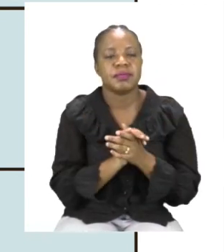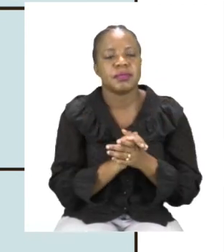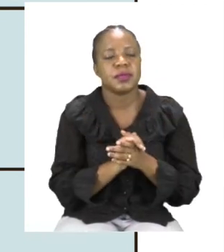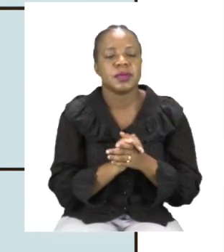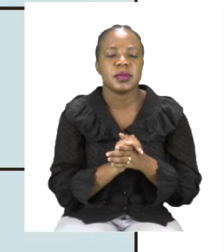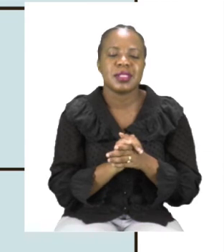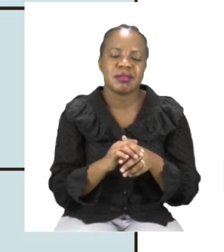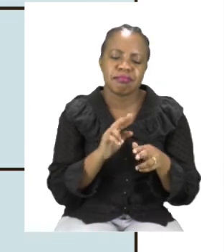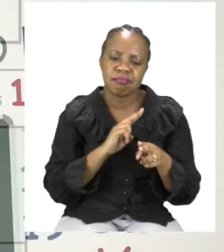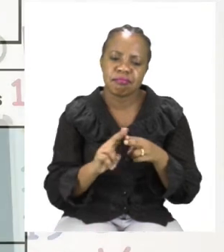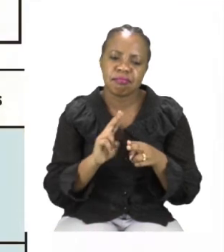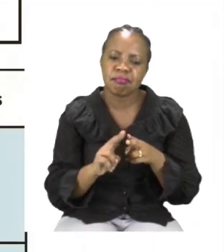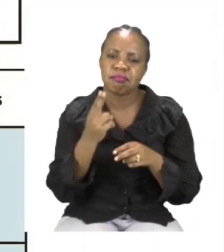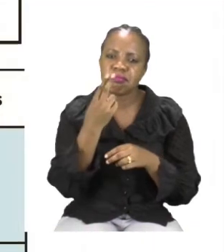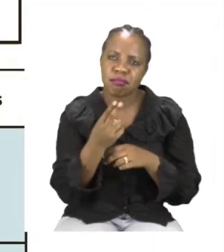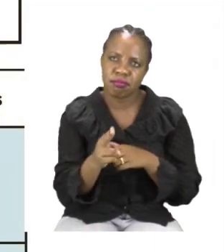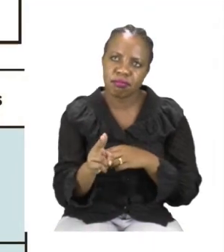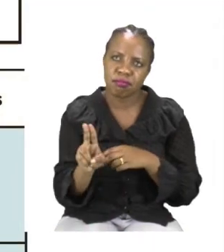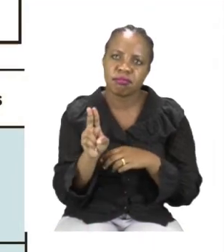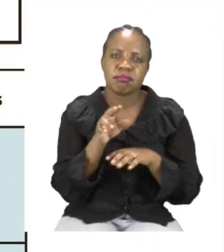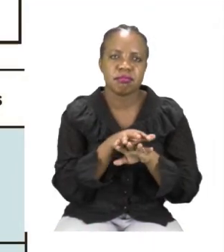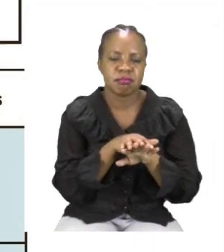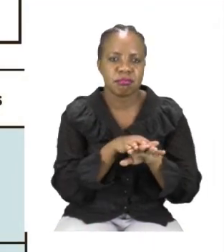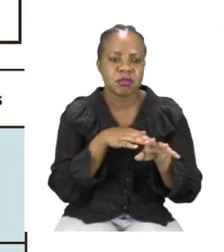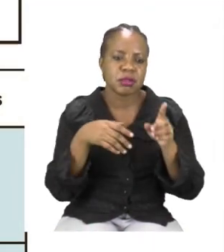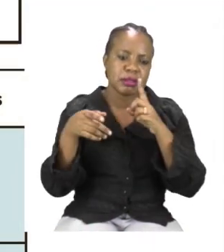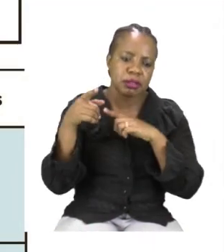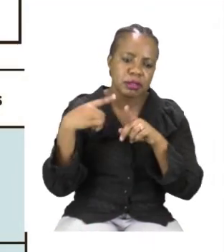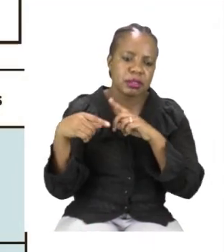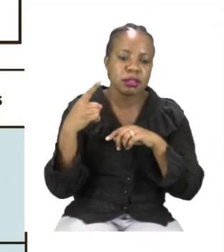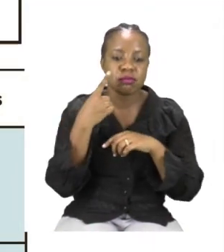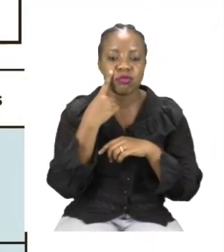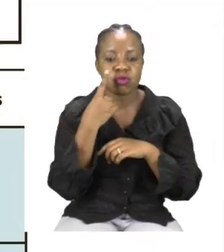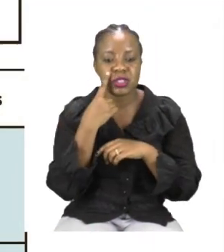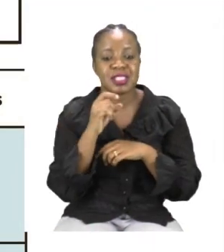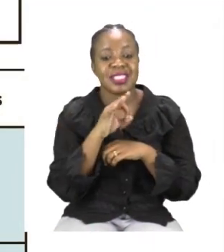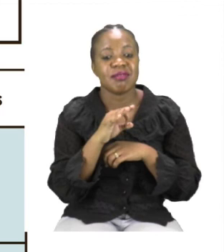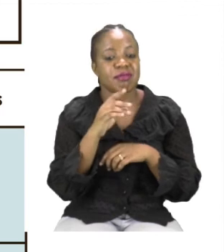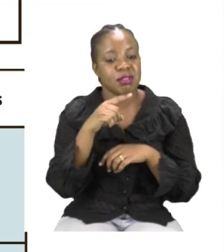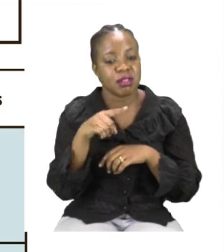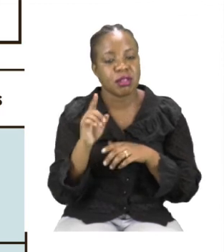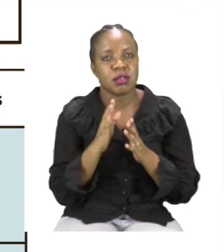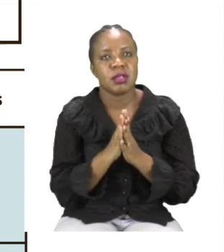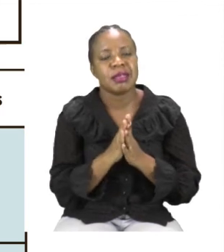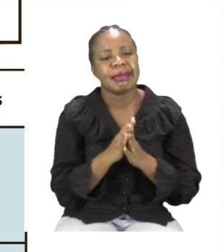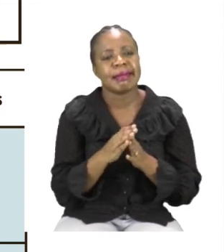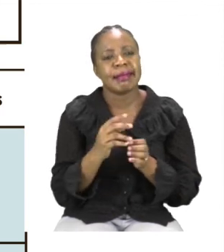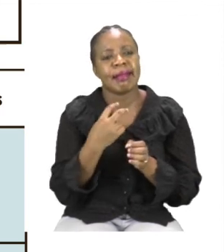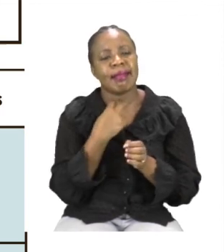time and make sure you double count. If it's too difficult for you, please ask for